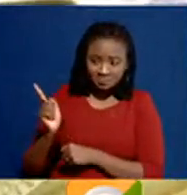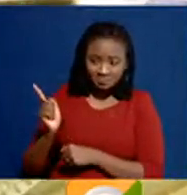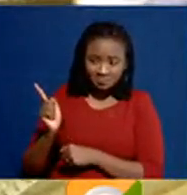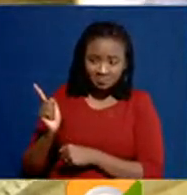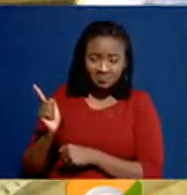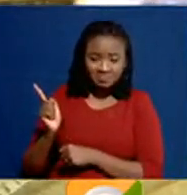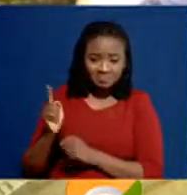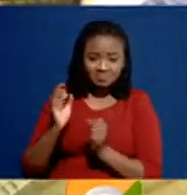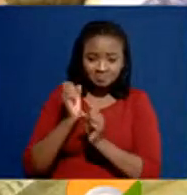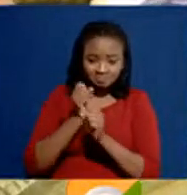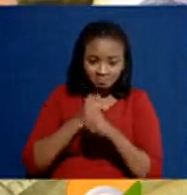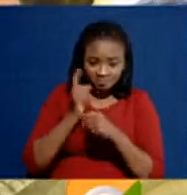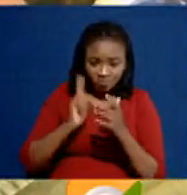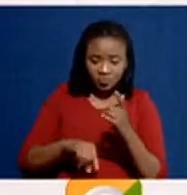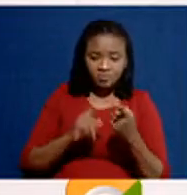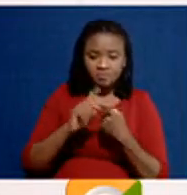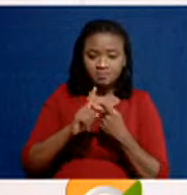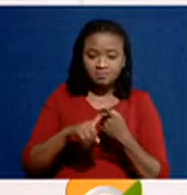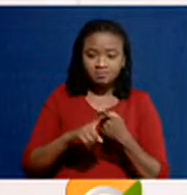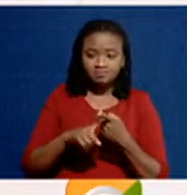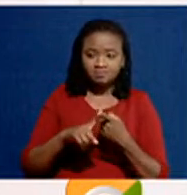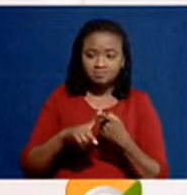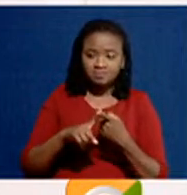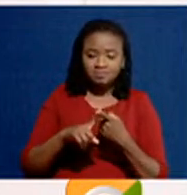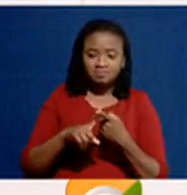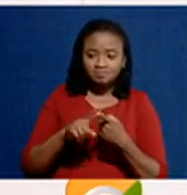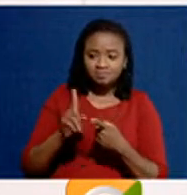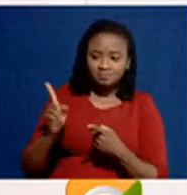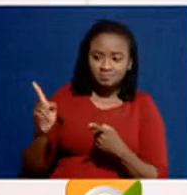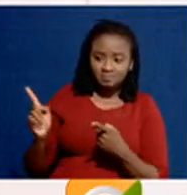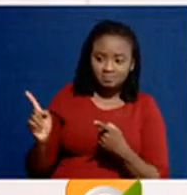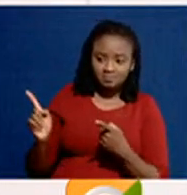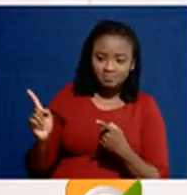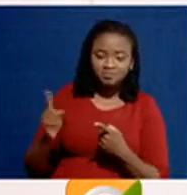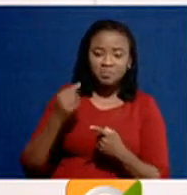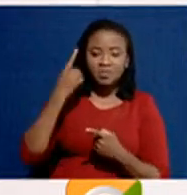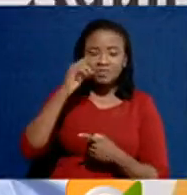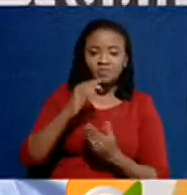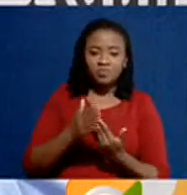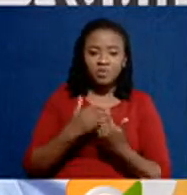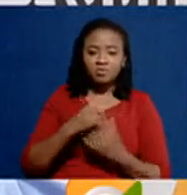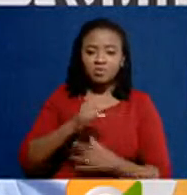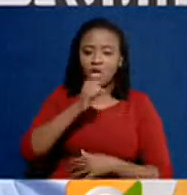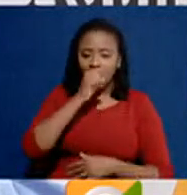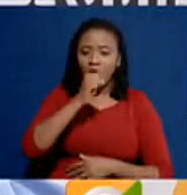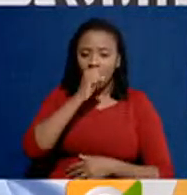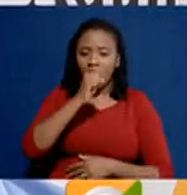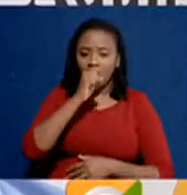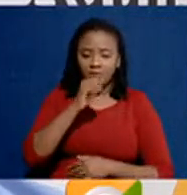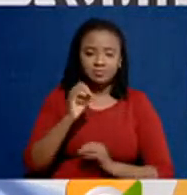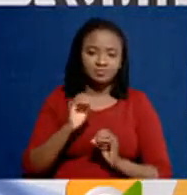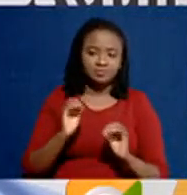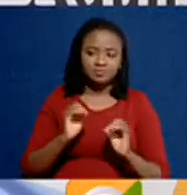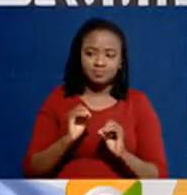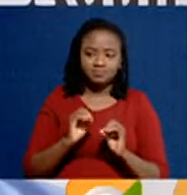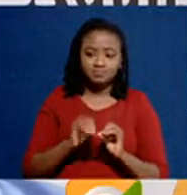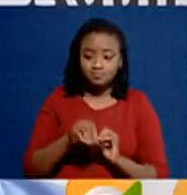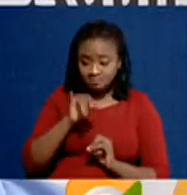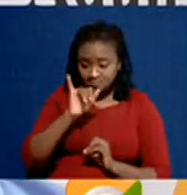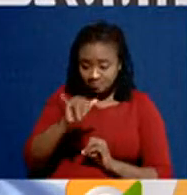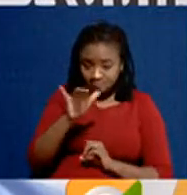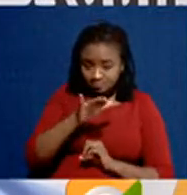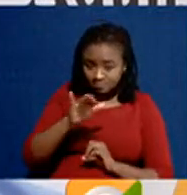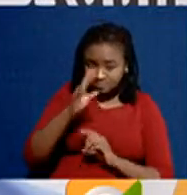creatures, he produces slime, mucus from snails, to make this cough syrup. This is a new area of innovation,